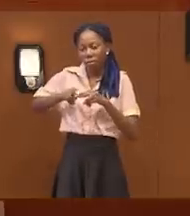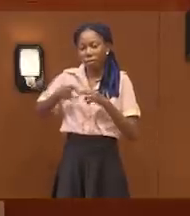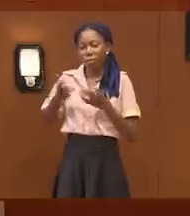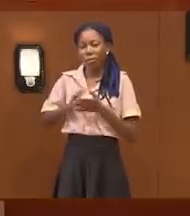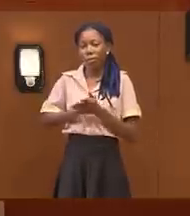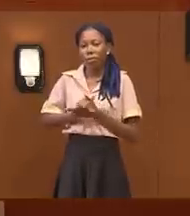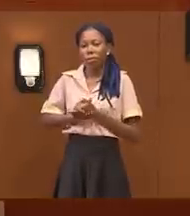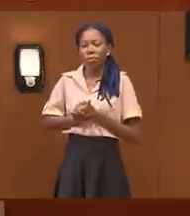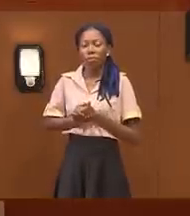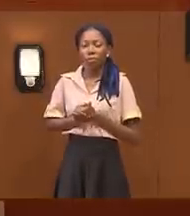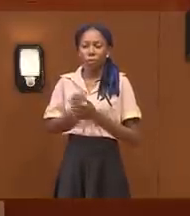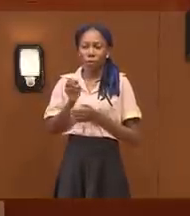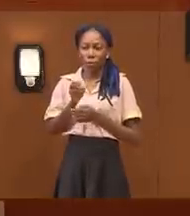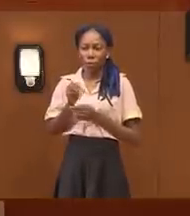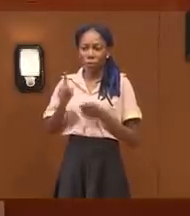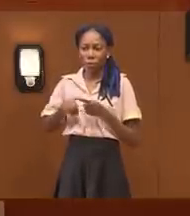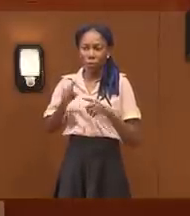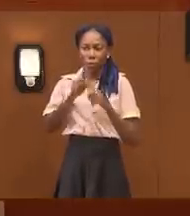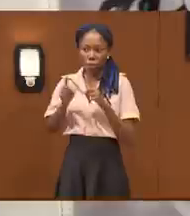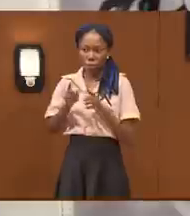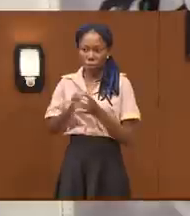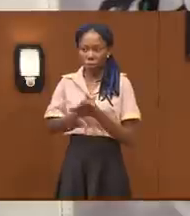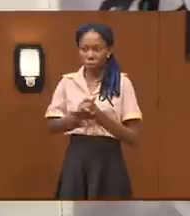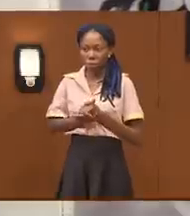let's take it like that.